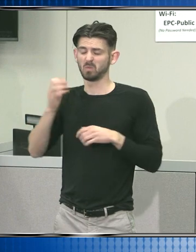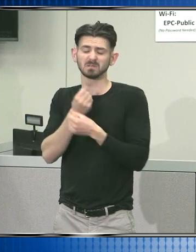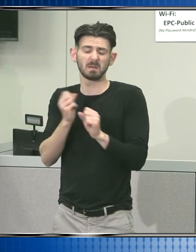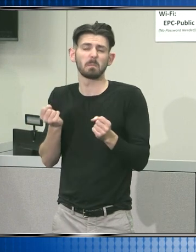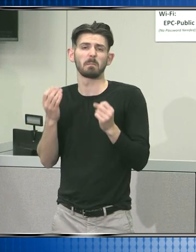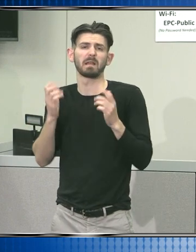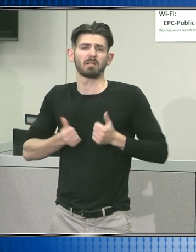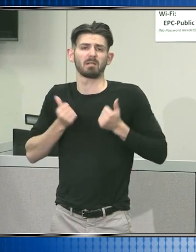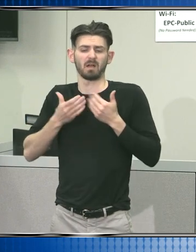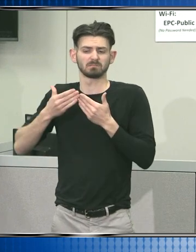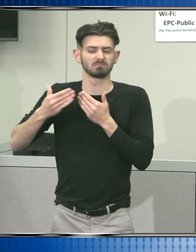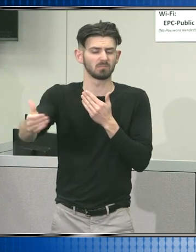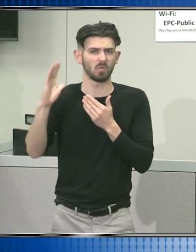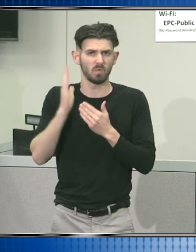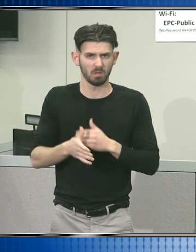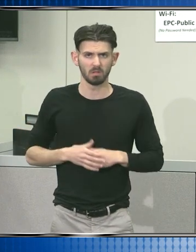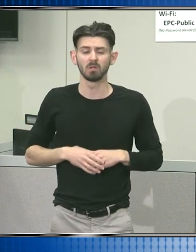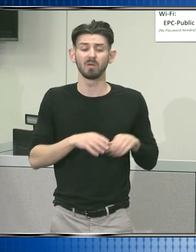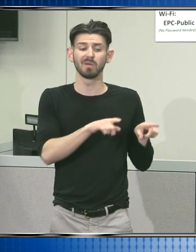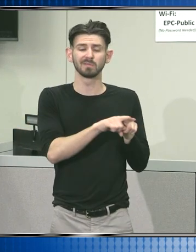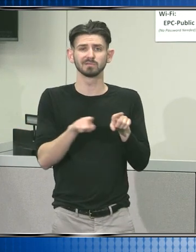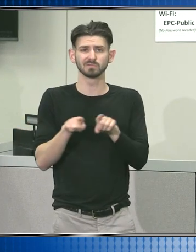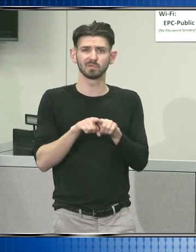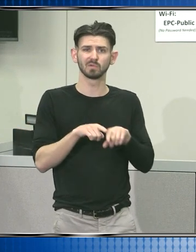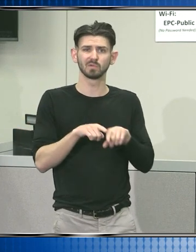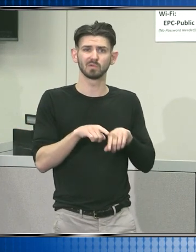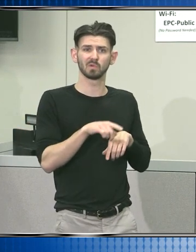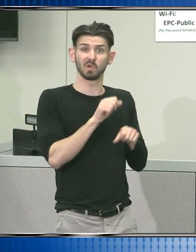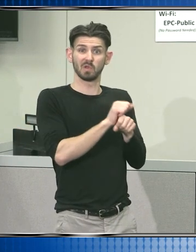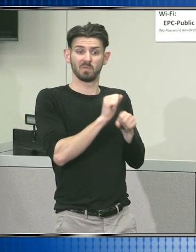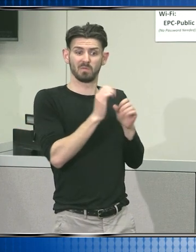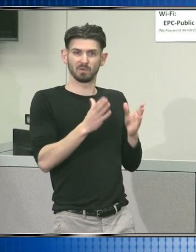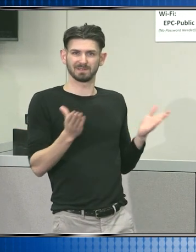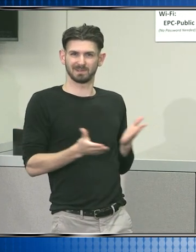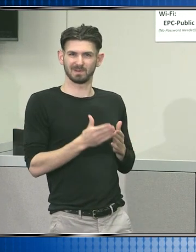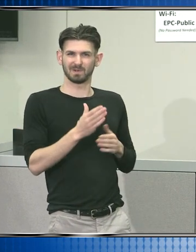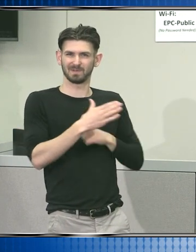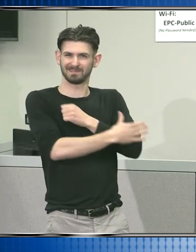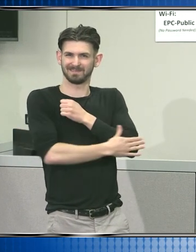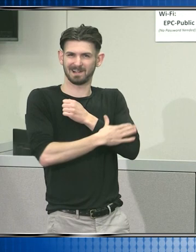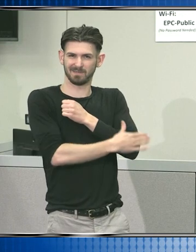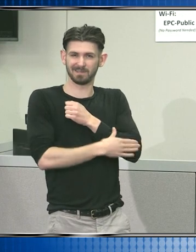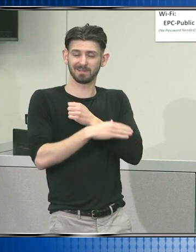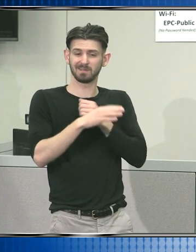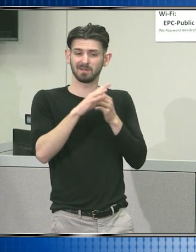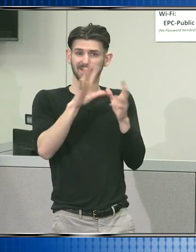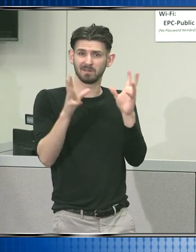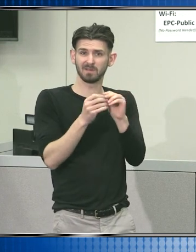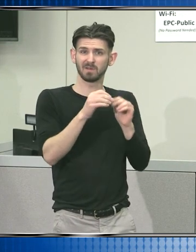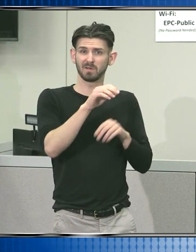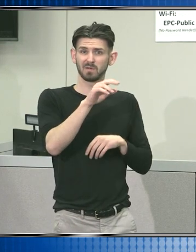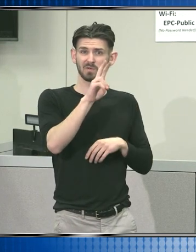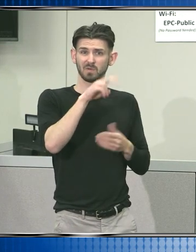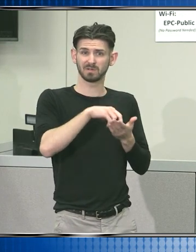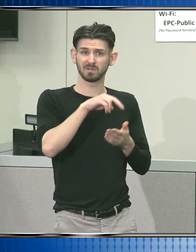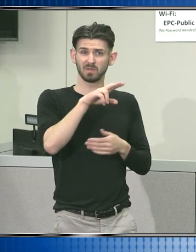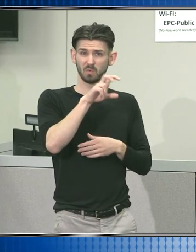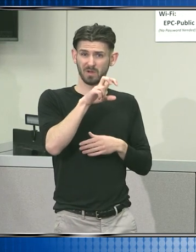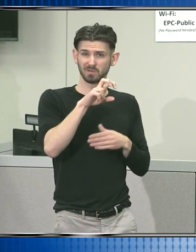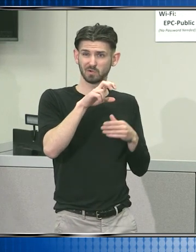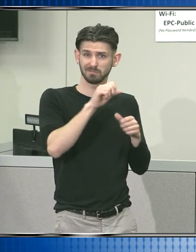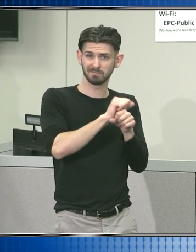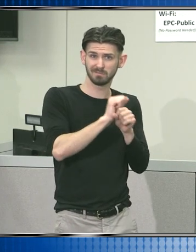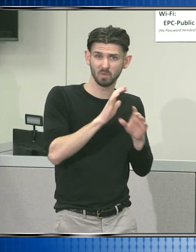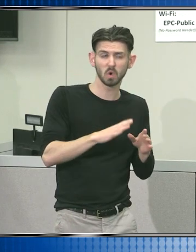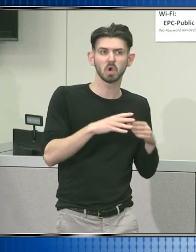I also want to say thank you to all of the employees of El Paso County, 2,850 employees that are being